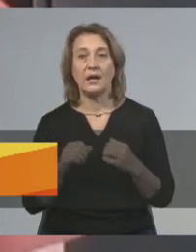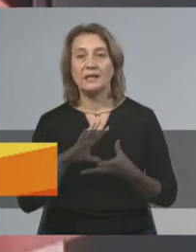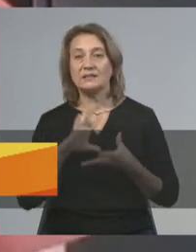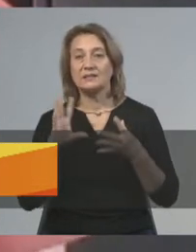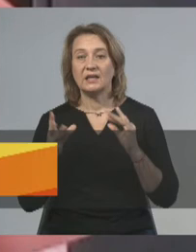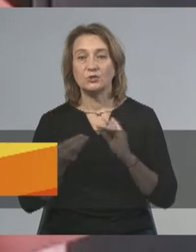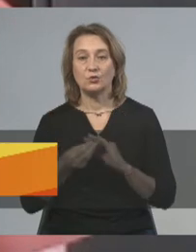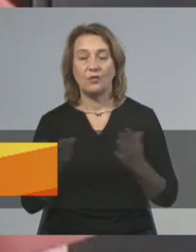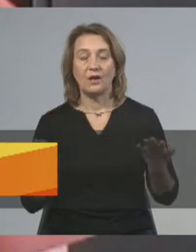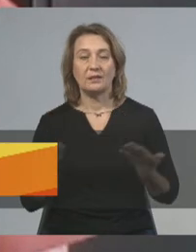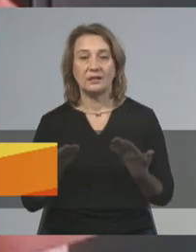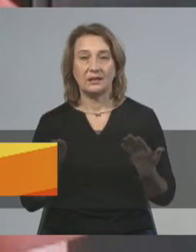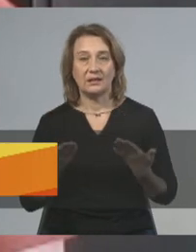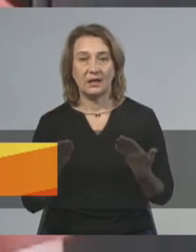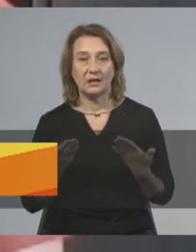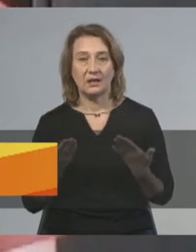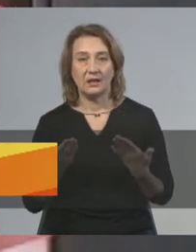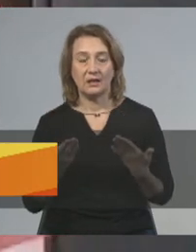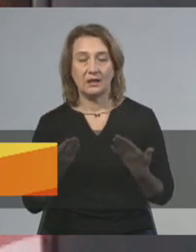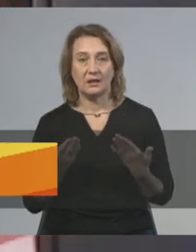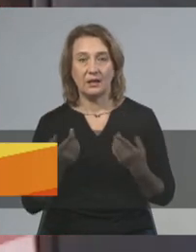we try to understand